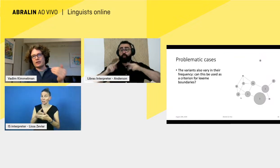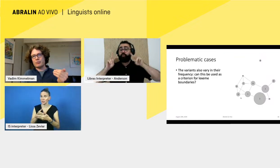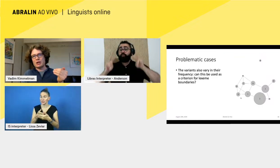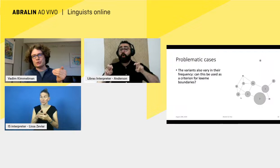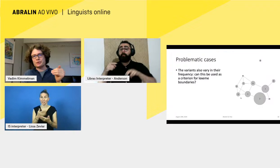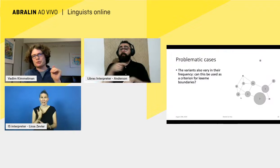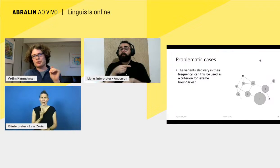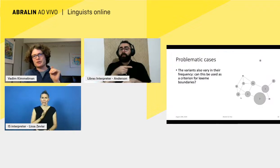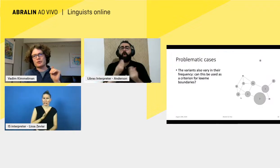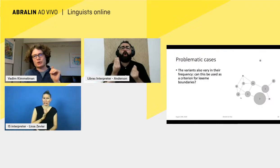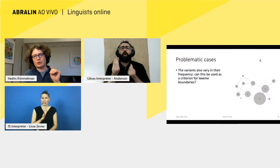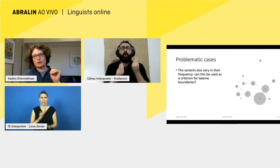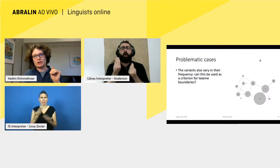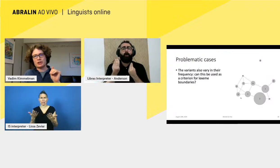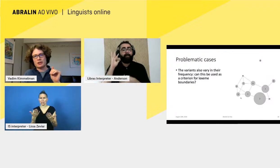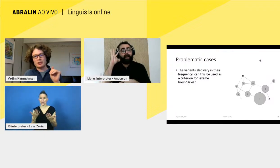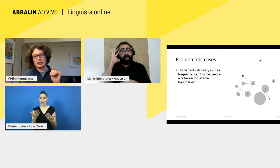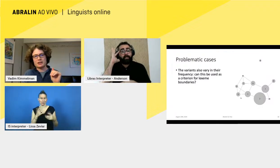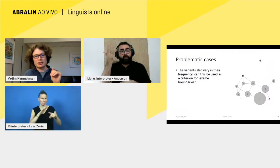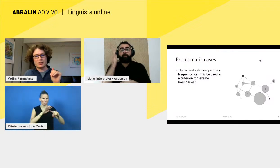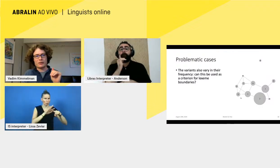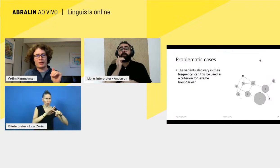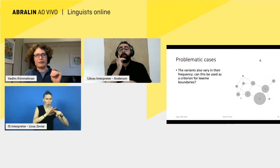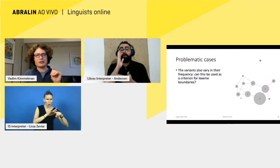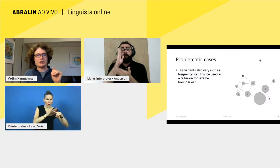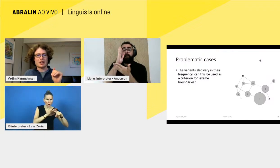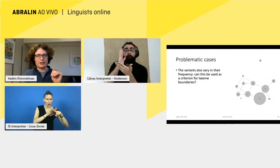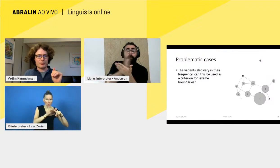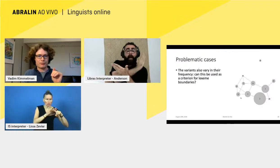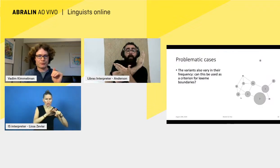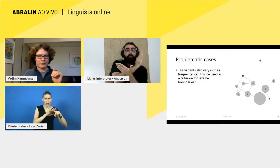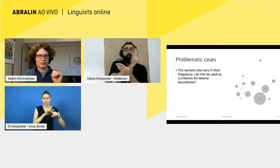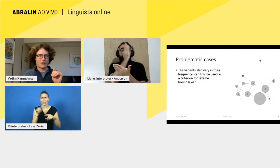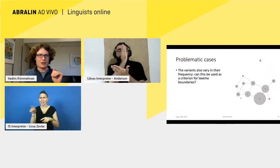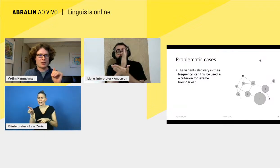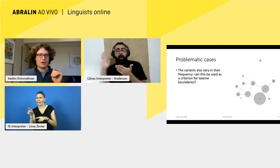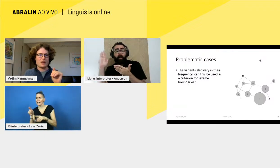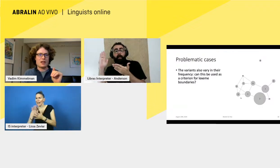deciding where the boundary between phonological and lexical variants lie.